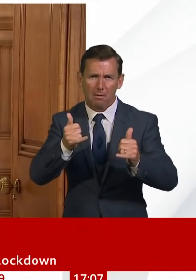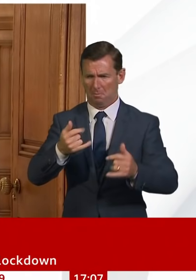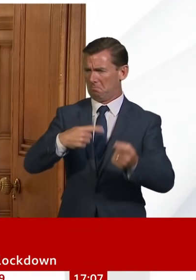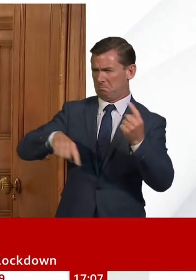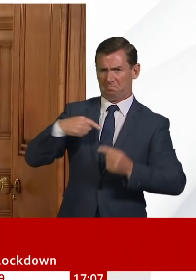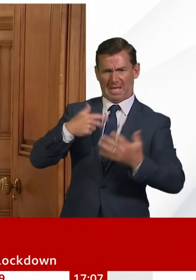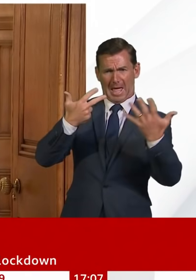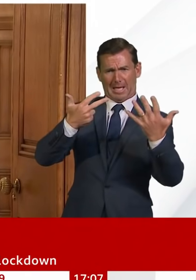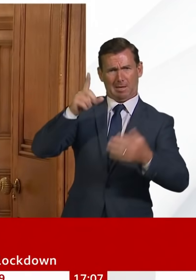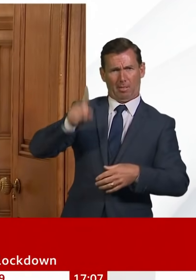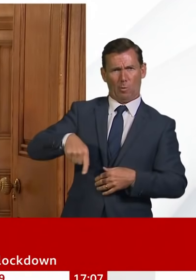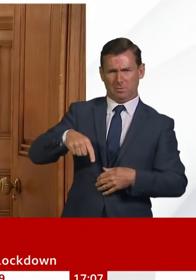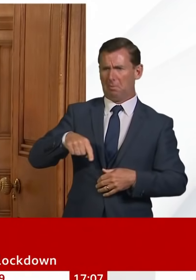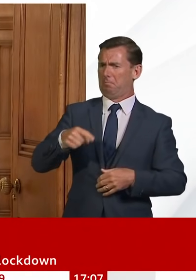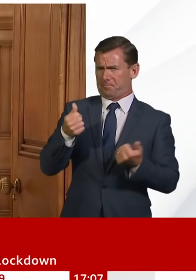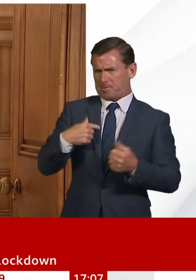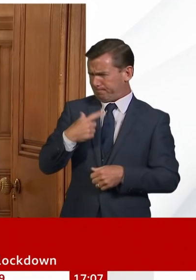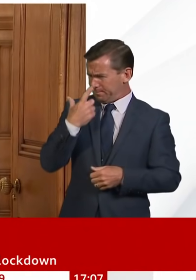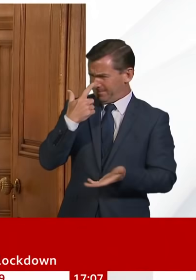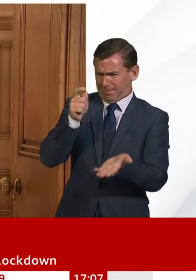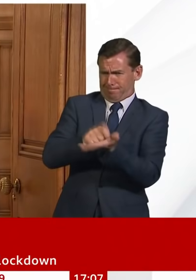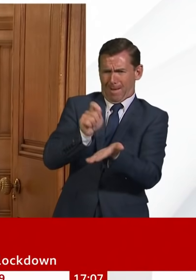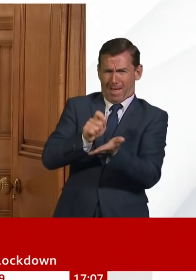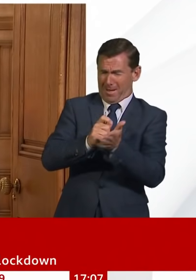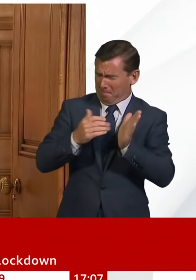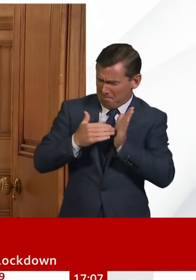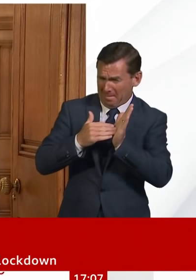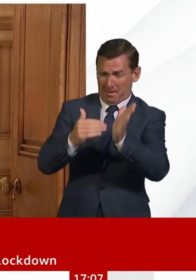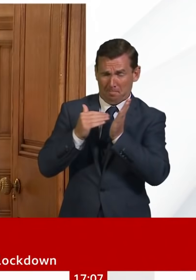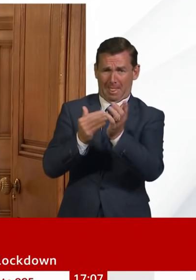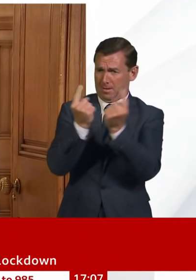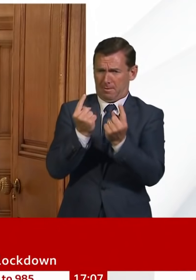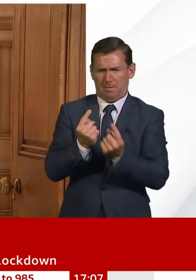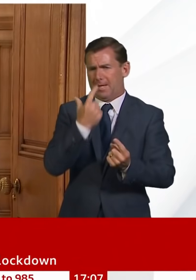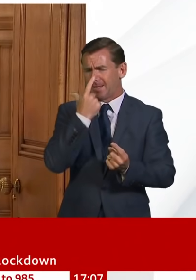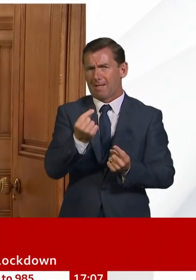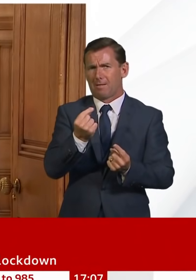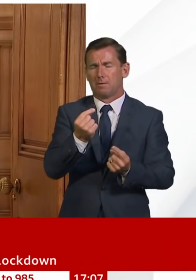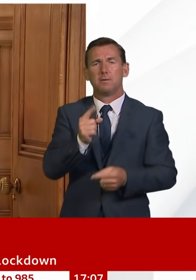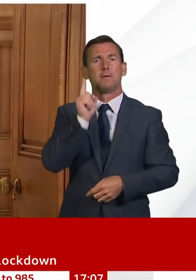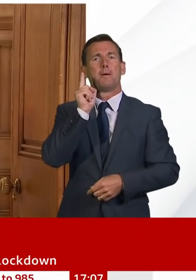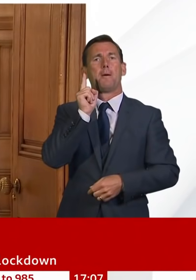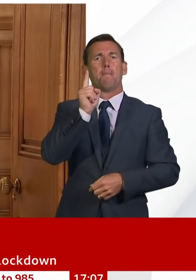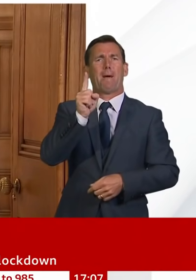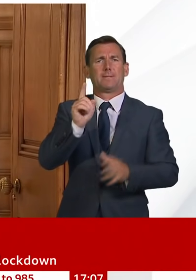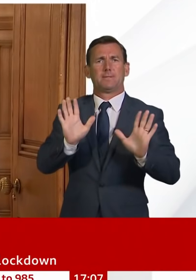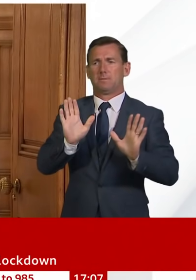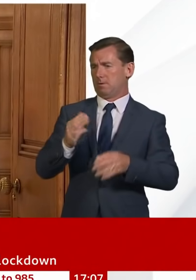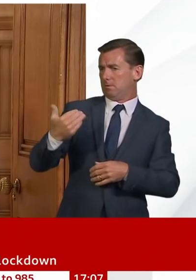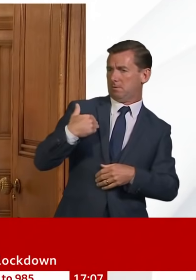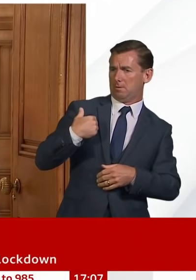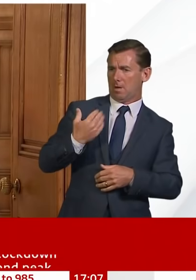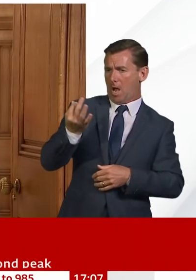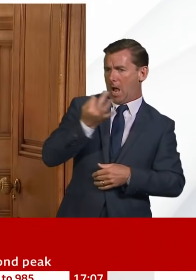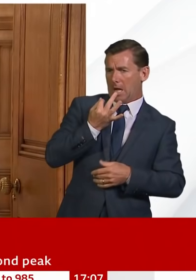to very large-scale purchases of many millions of items. But the reality is that not each of them, not everyone who approaches us